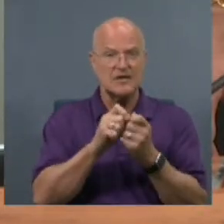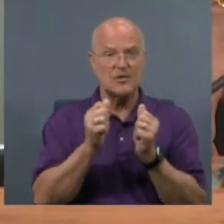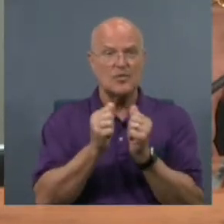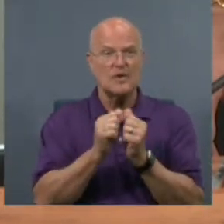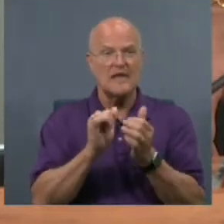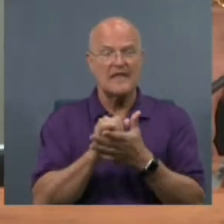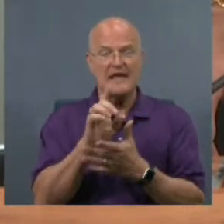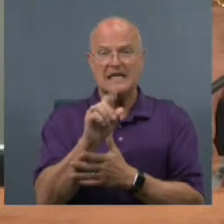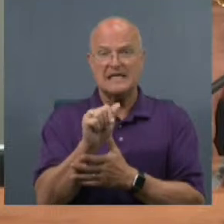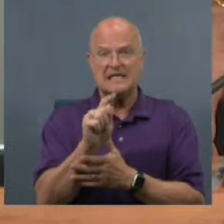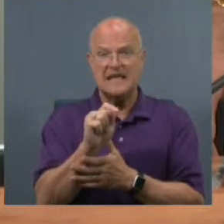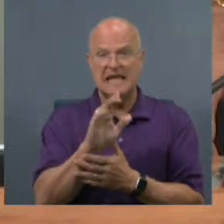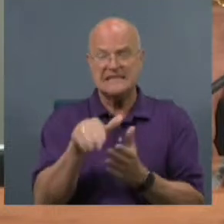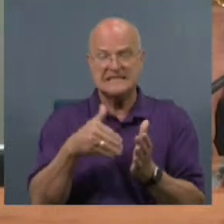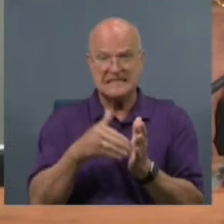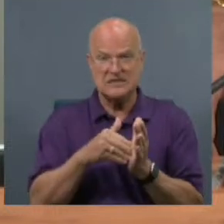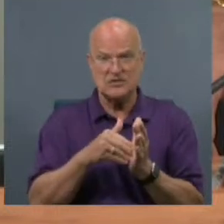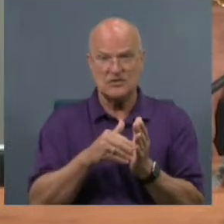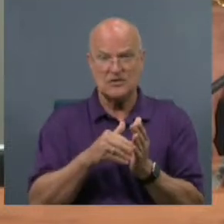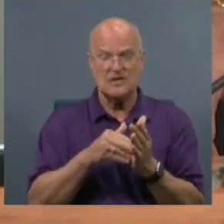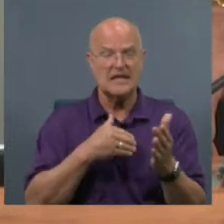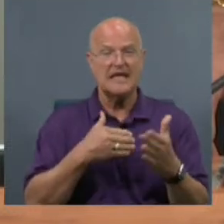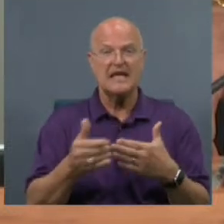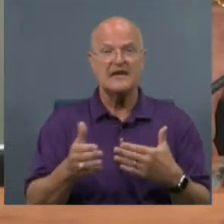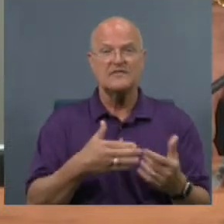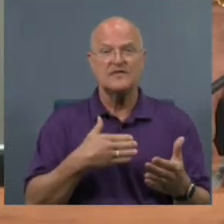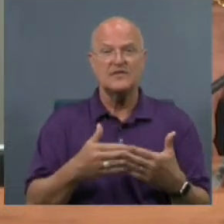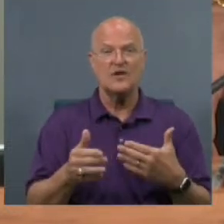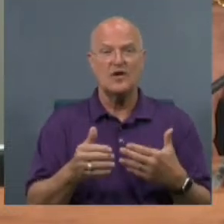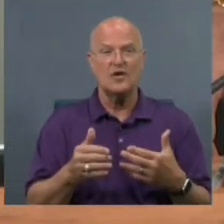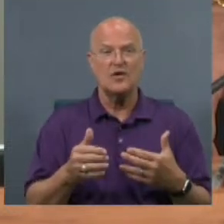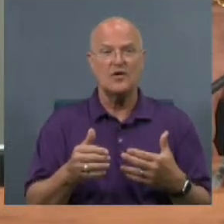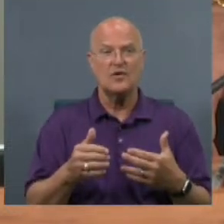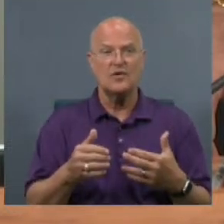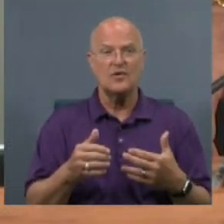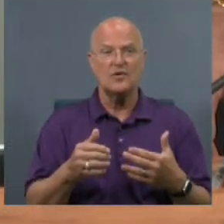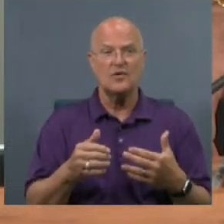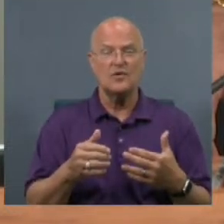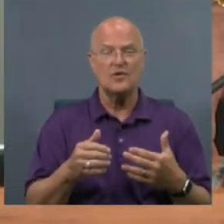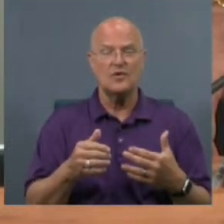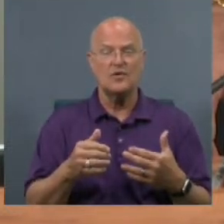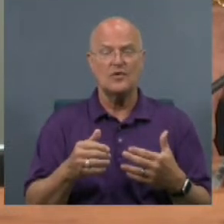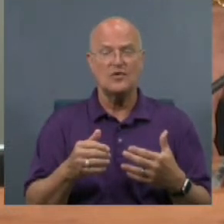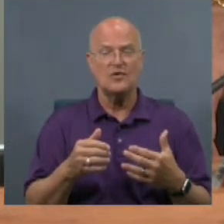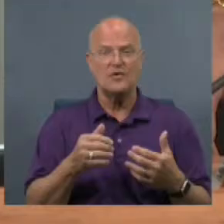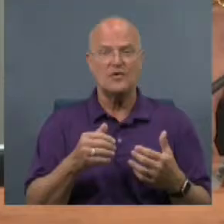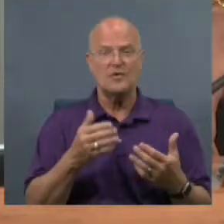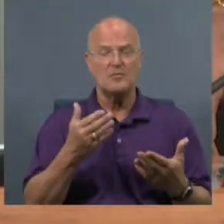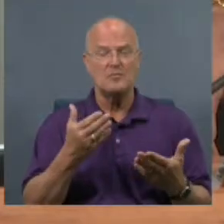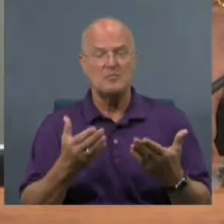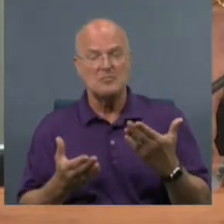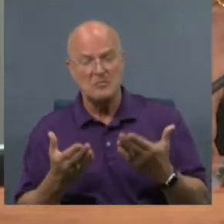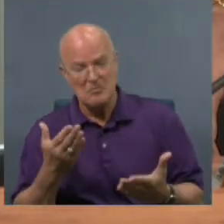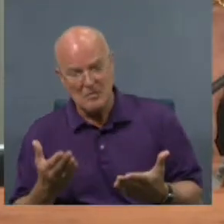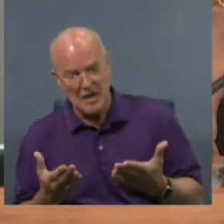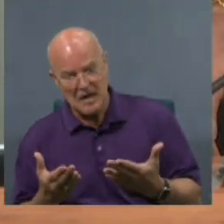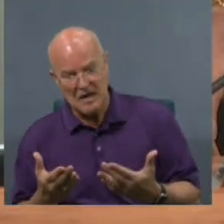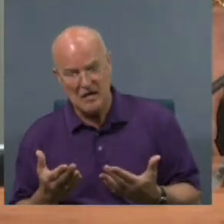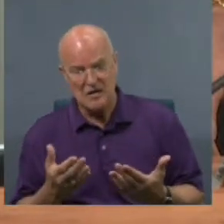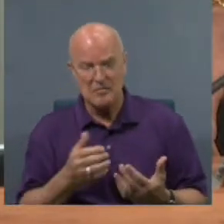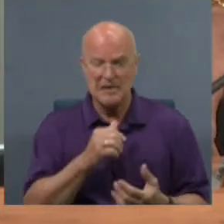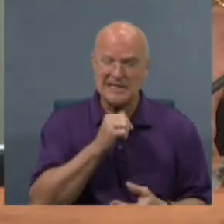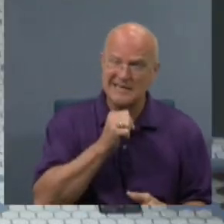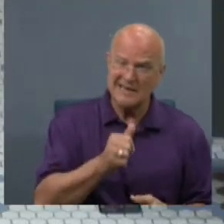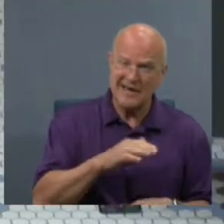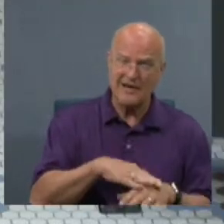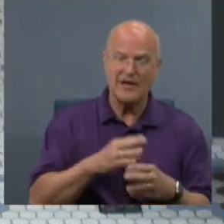the data center, even though there's not. You said that there's may or may not be the data center on